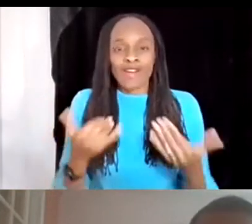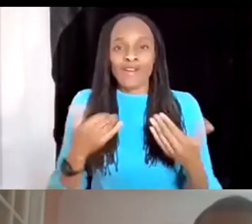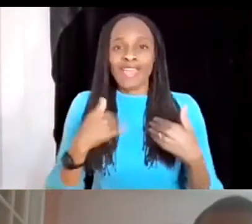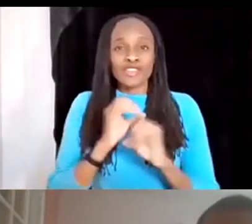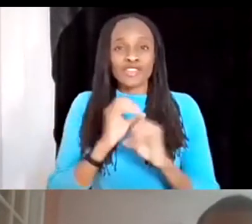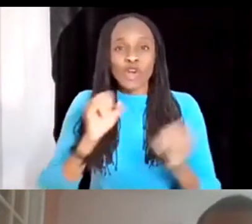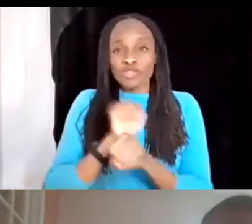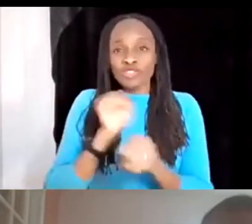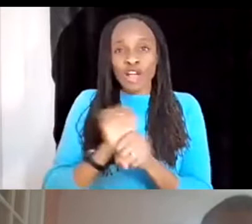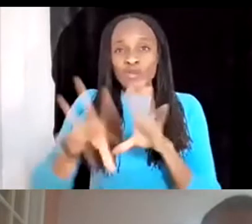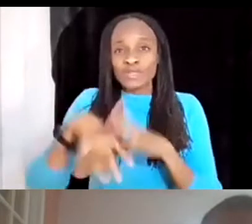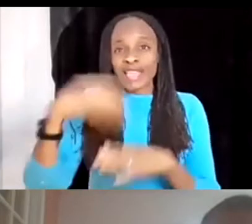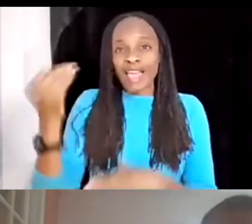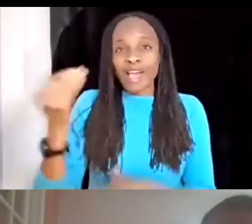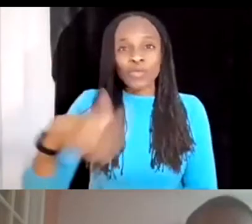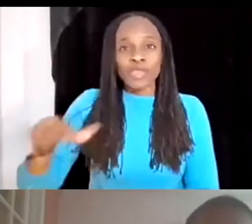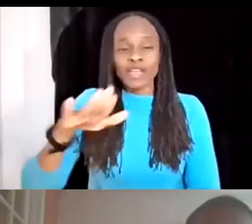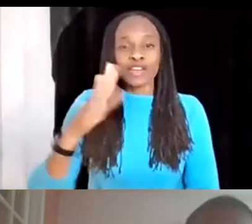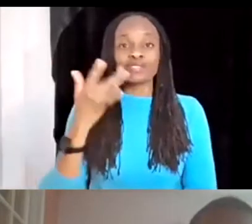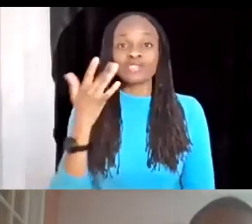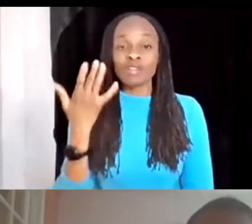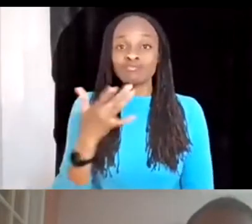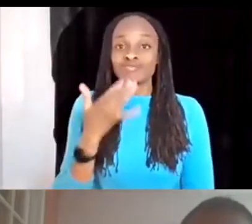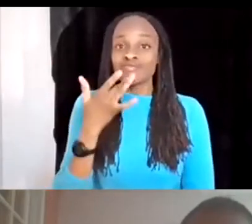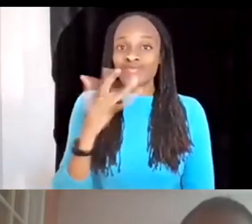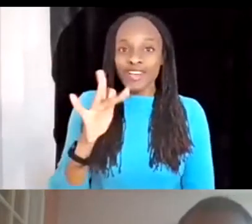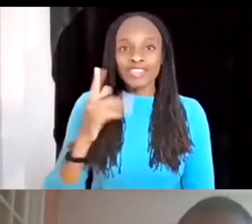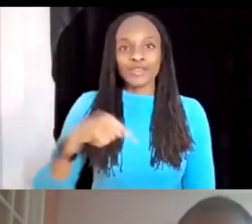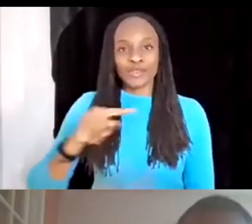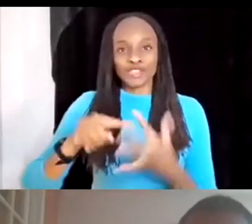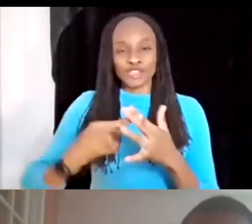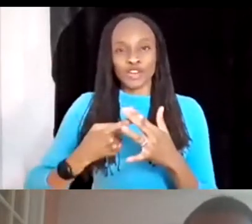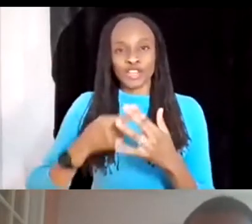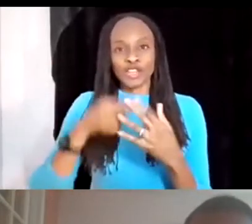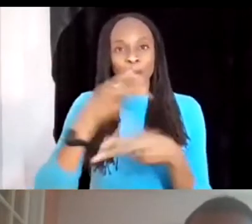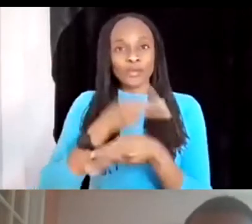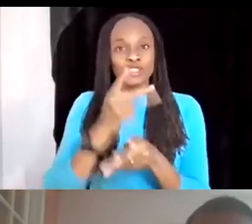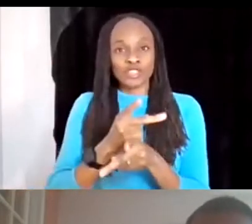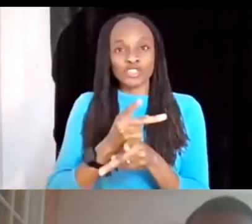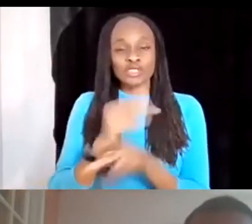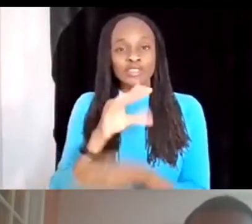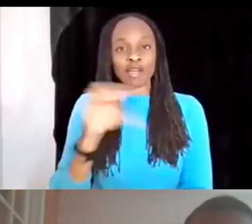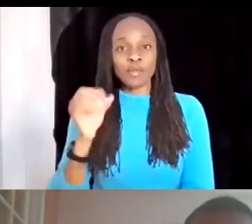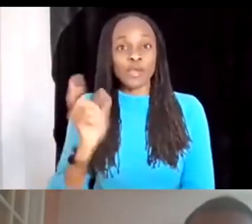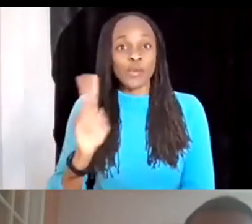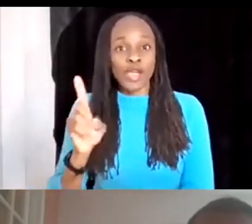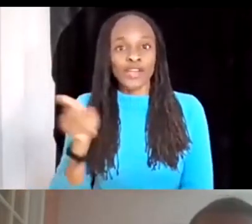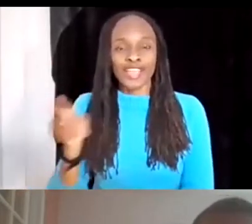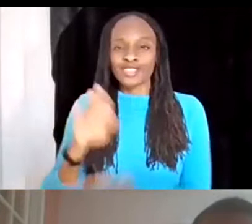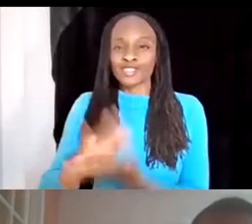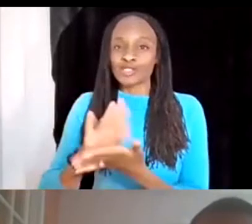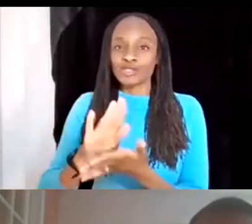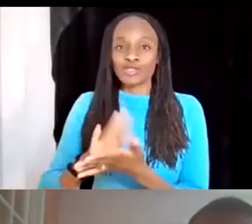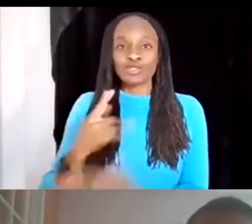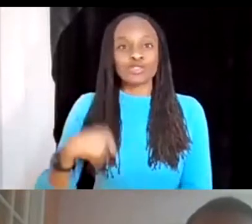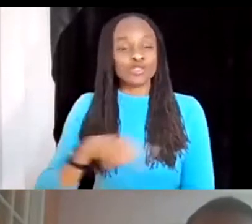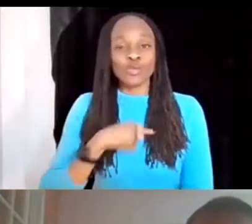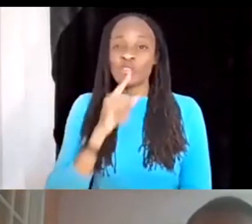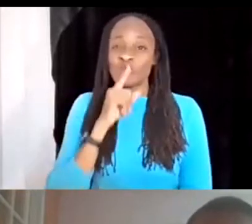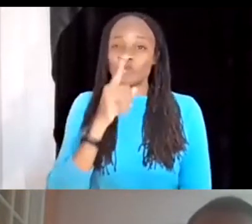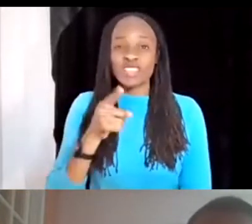there. So luckily we had started a production company in school and we really just went heavy on